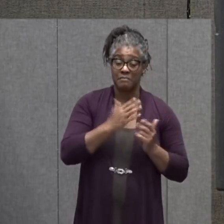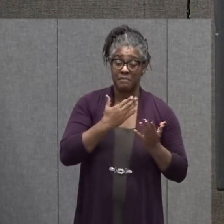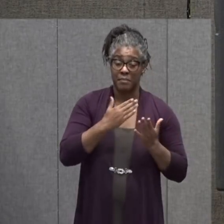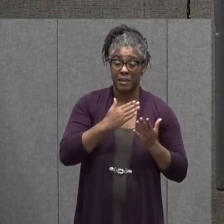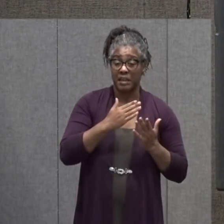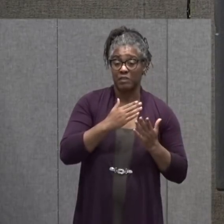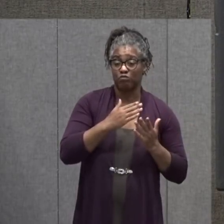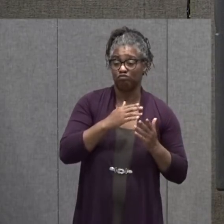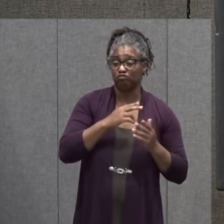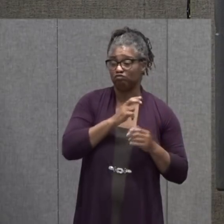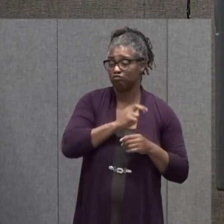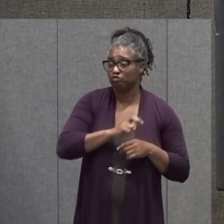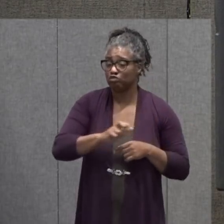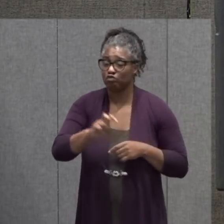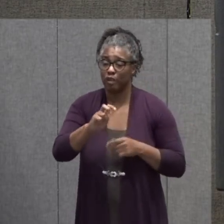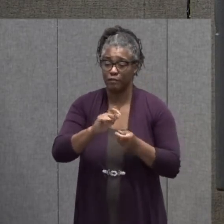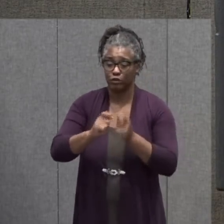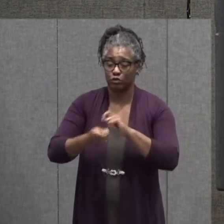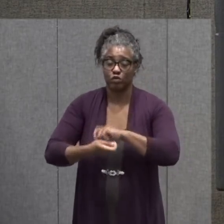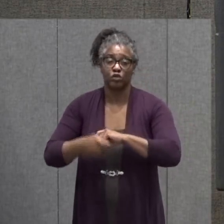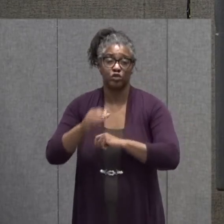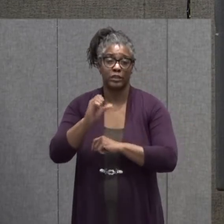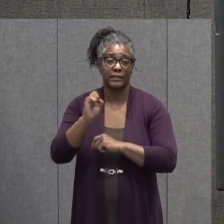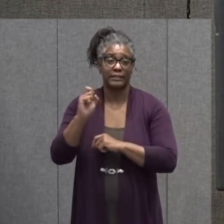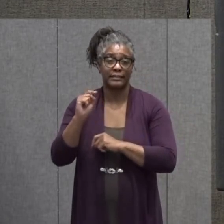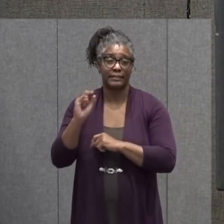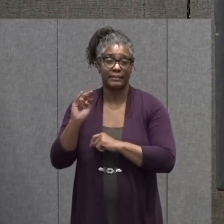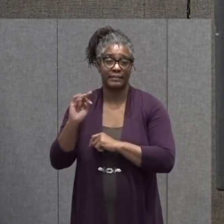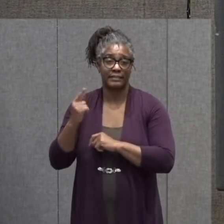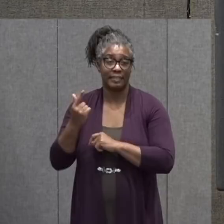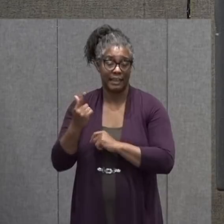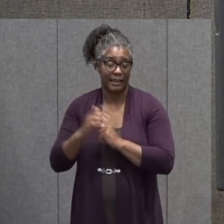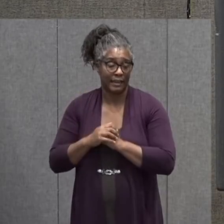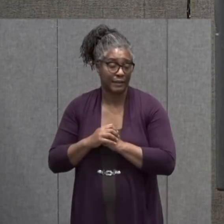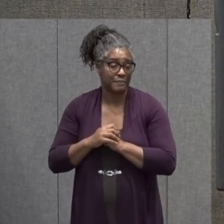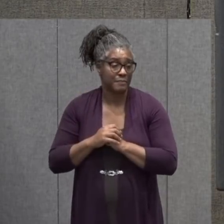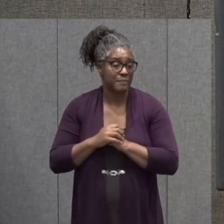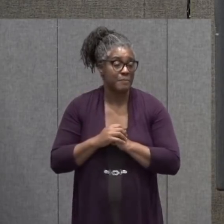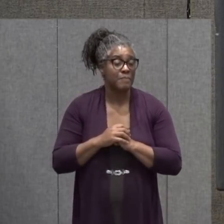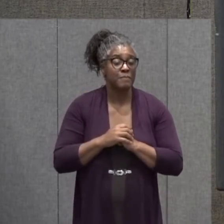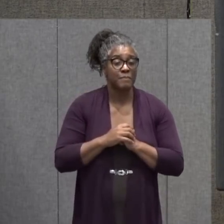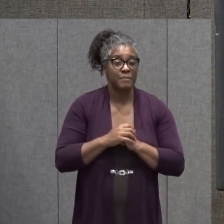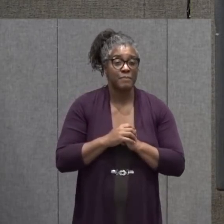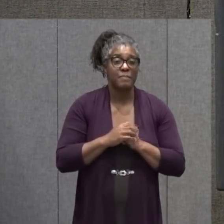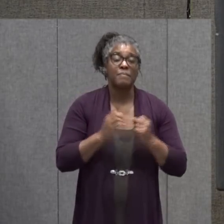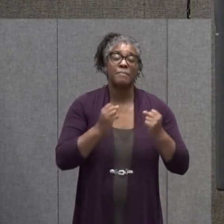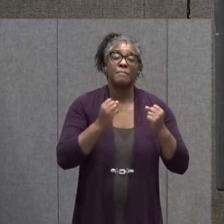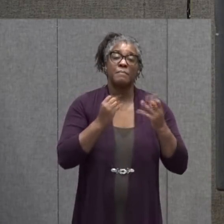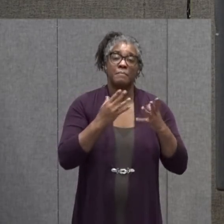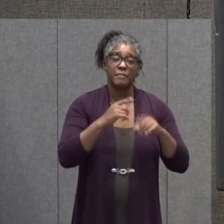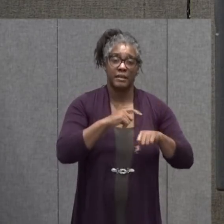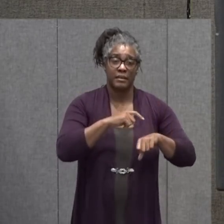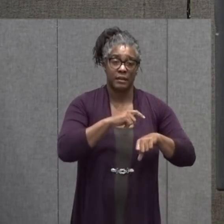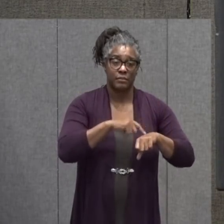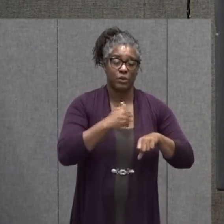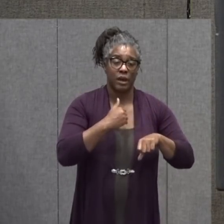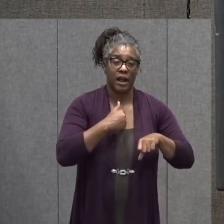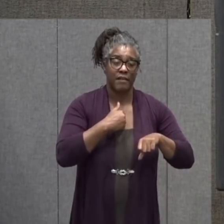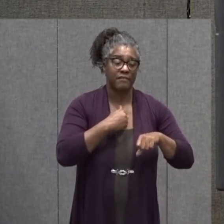the author. Examples are sometimes there's a castle, a forest, a cottage, a